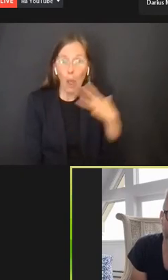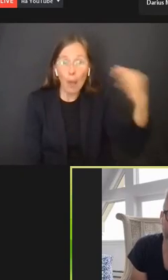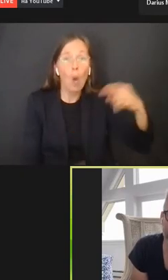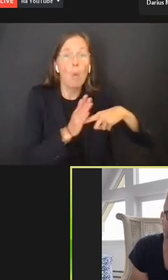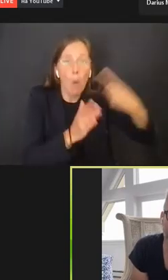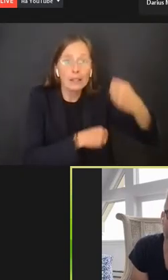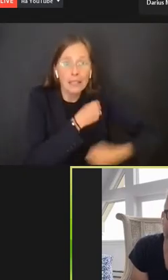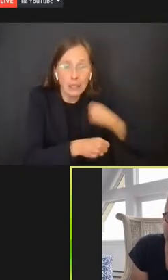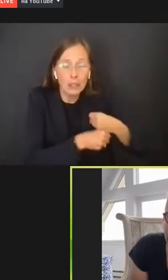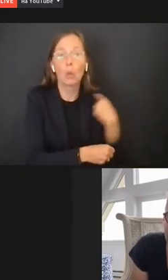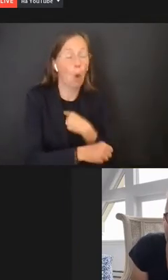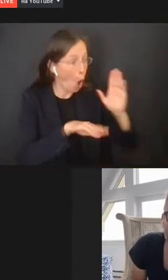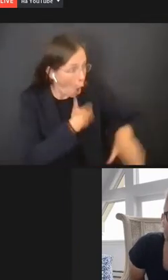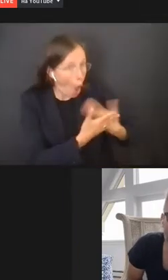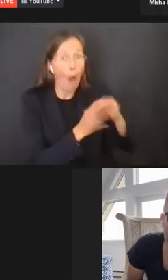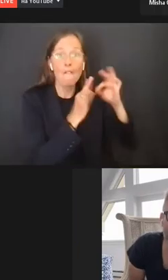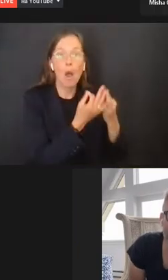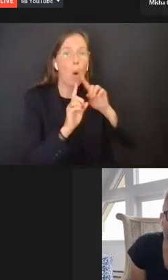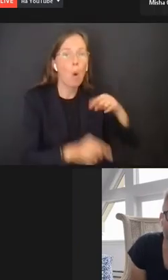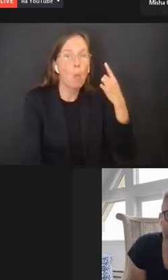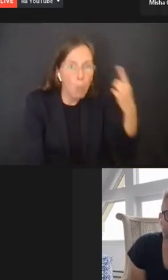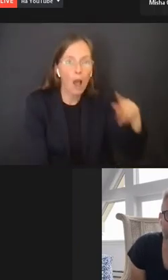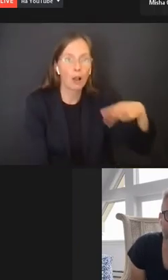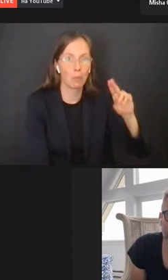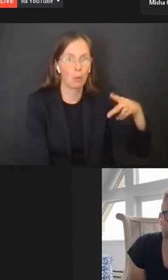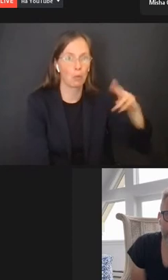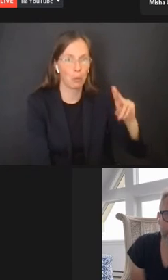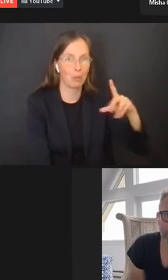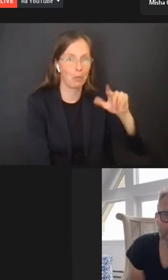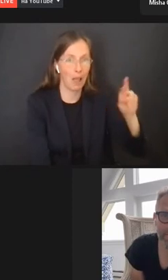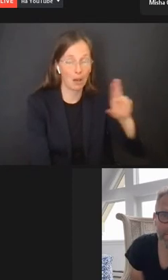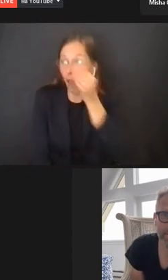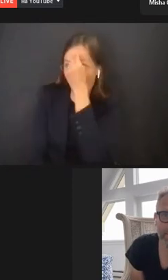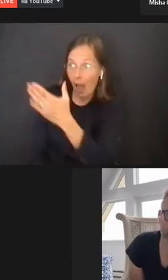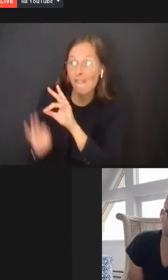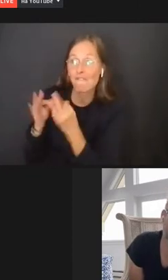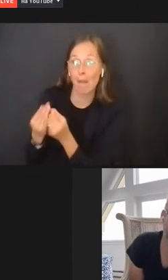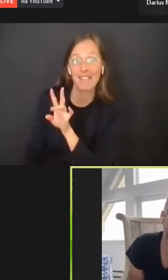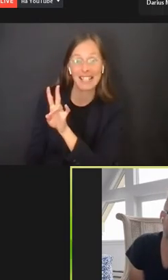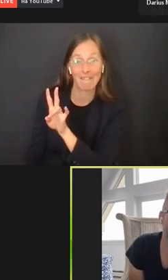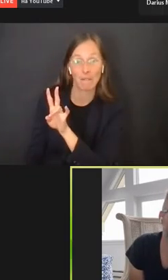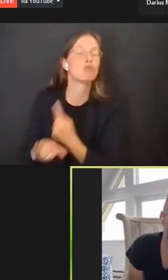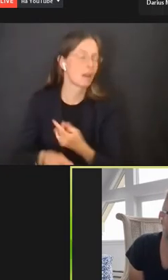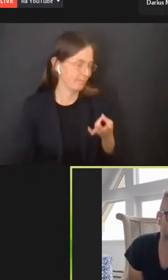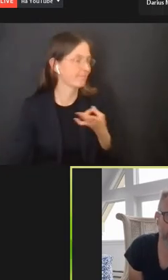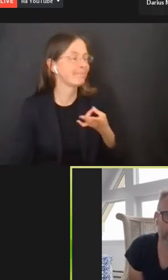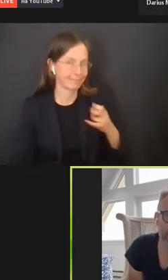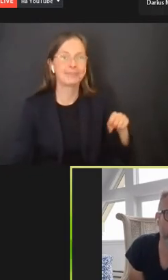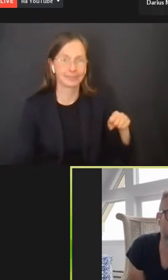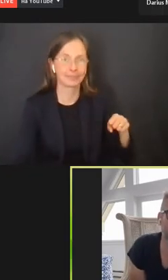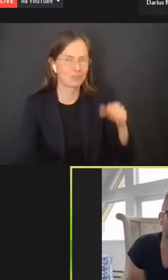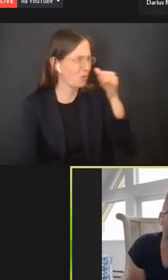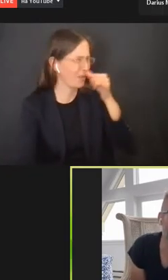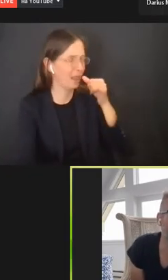know, it was ridiculous. But, you know, for a family of seven. That's right. I mean, it was